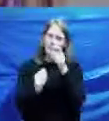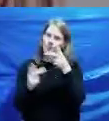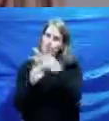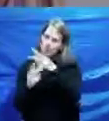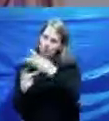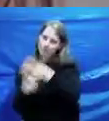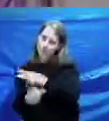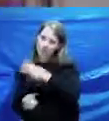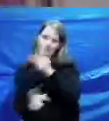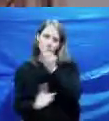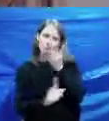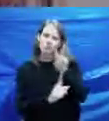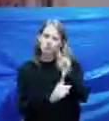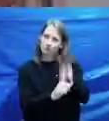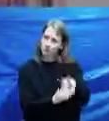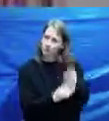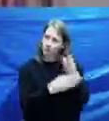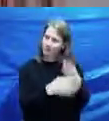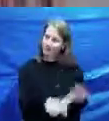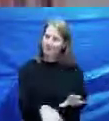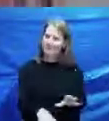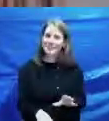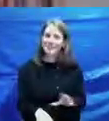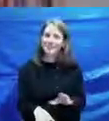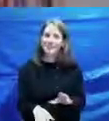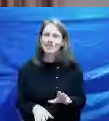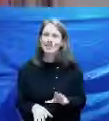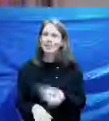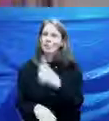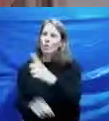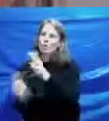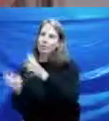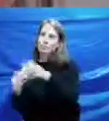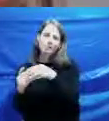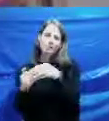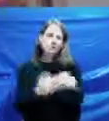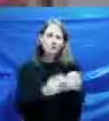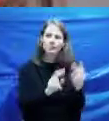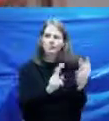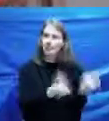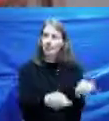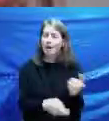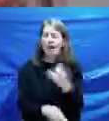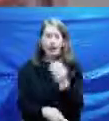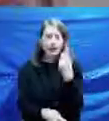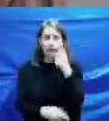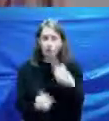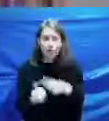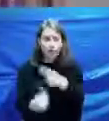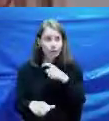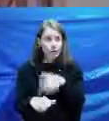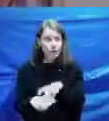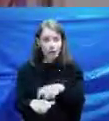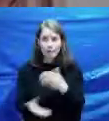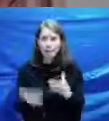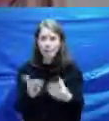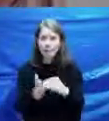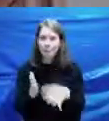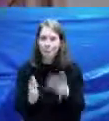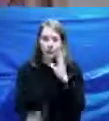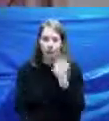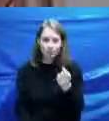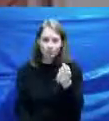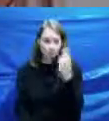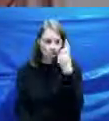time, math can make sense to kids. I am telling you, we don't teach math expecting that it should make sense to kids. And what would